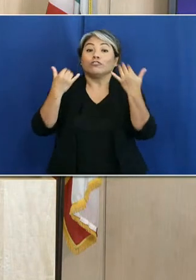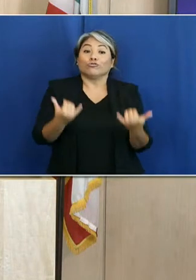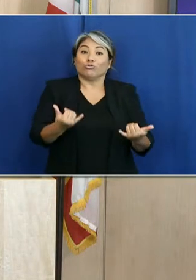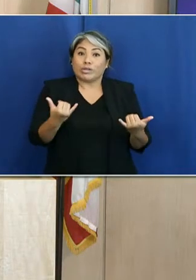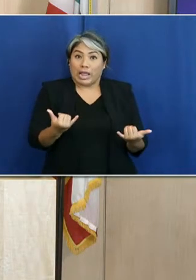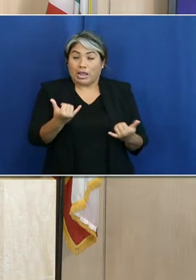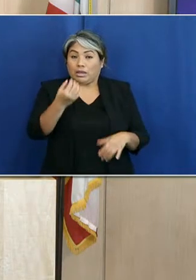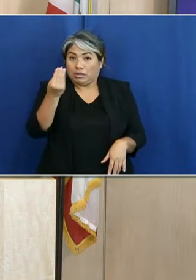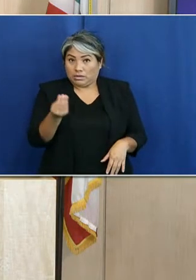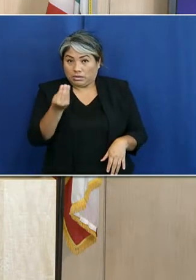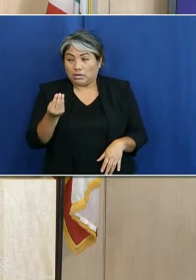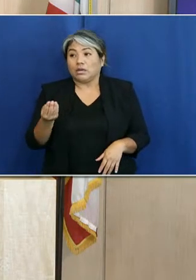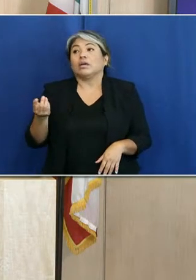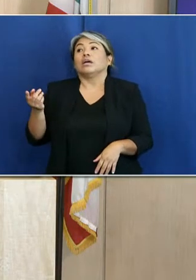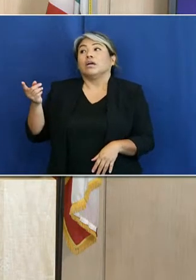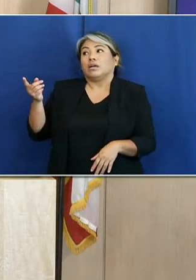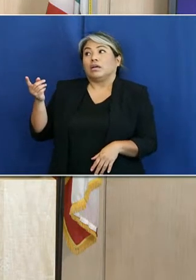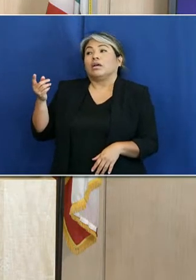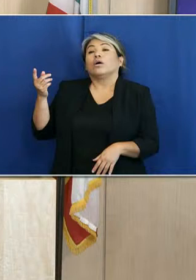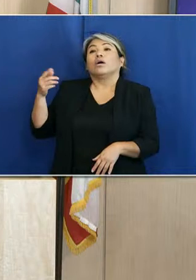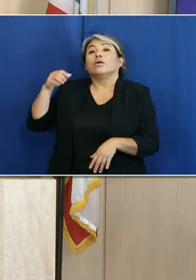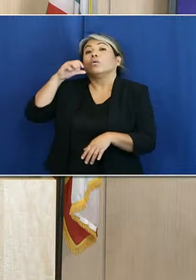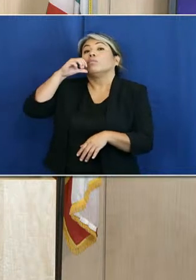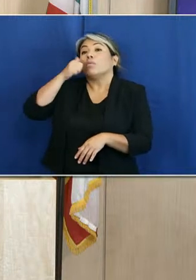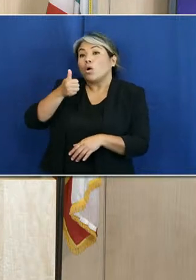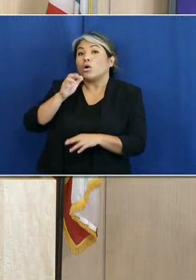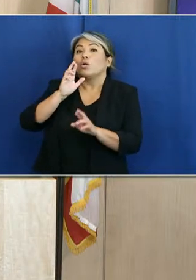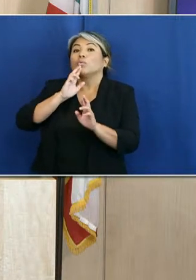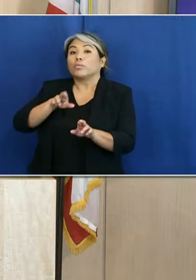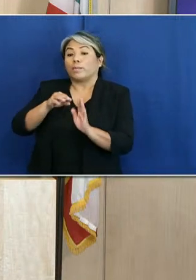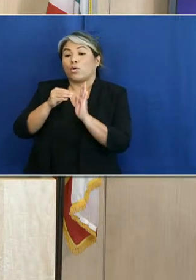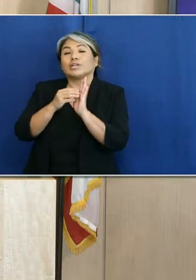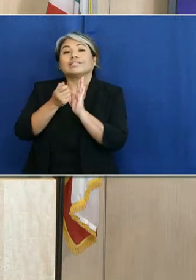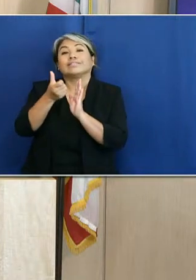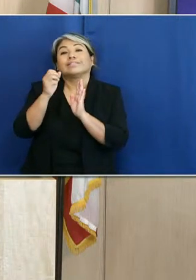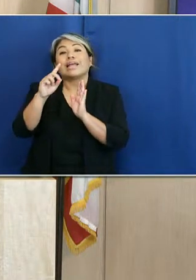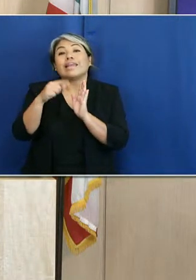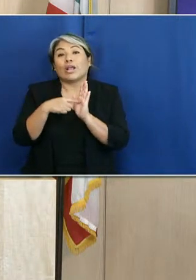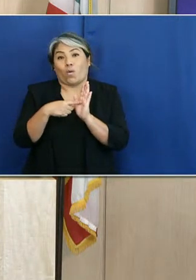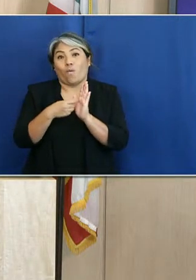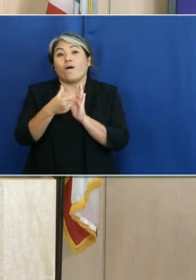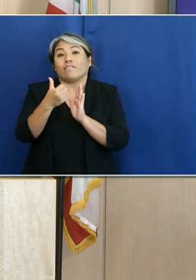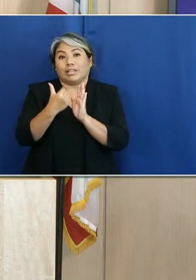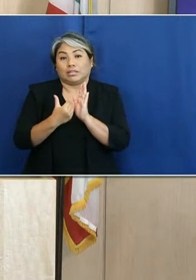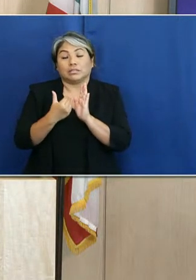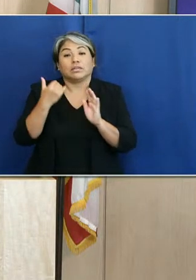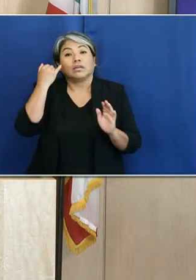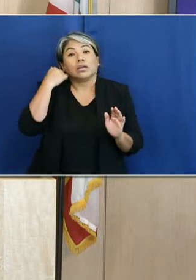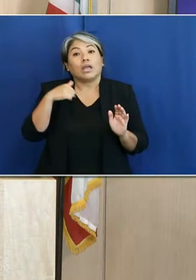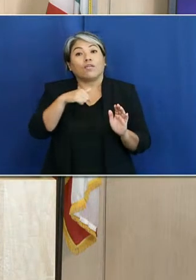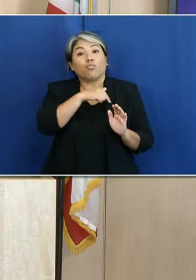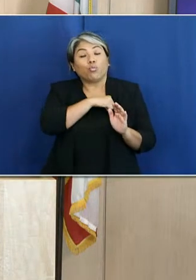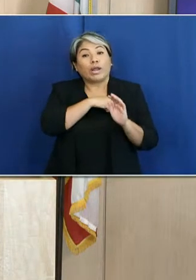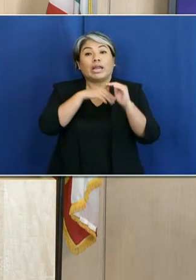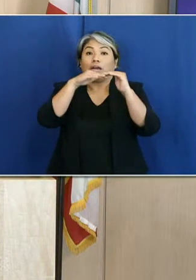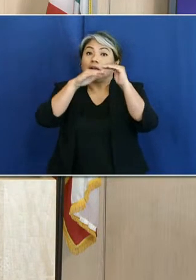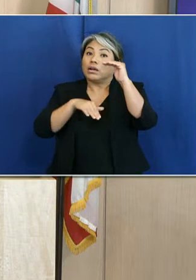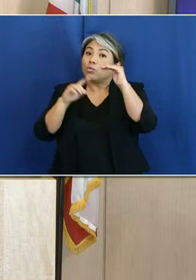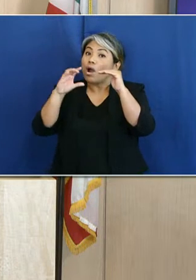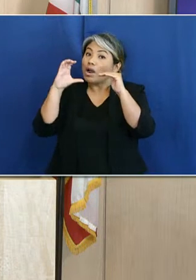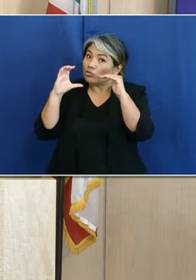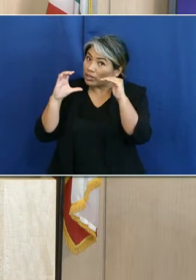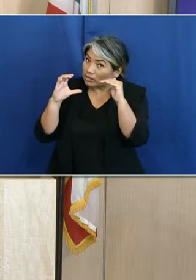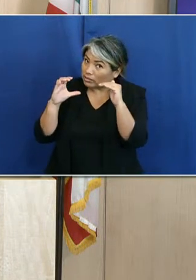today they could be reporting tomorrow that San Diego is off the list if we continue to be below 100